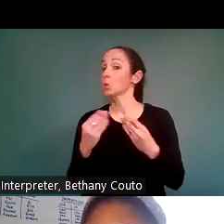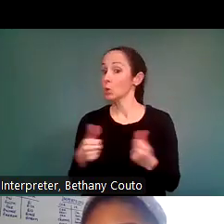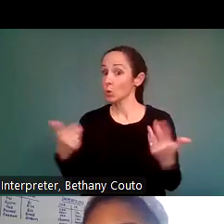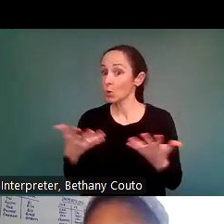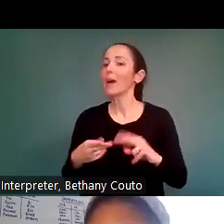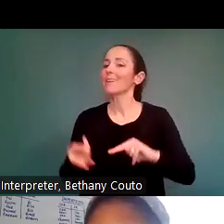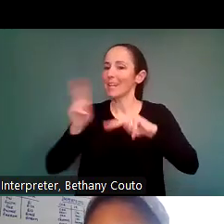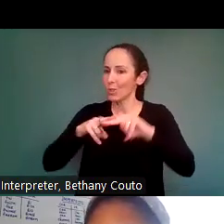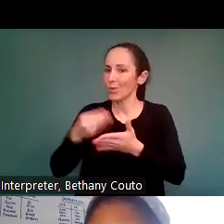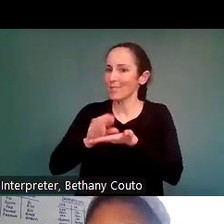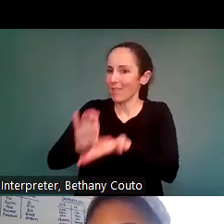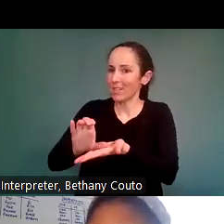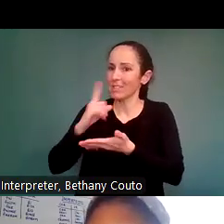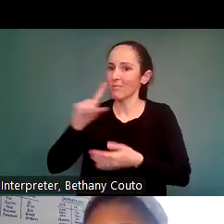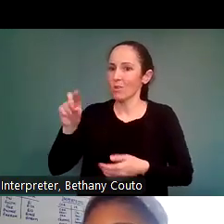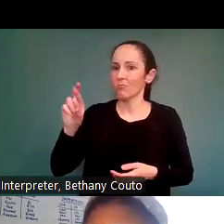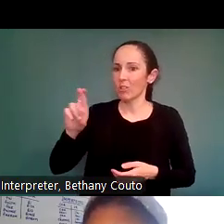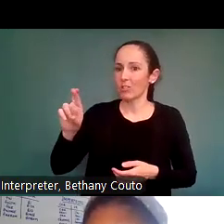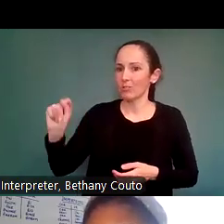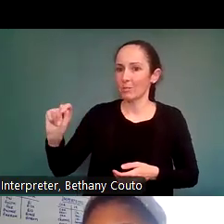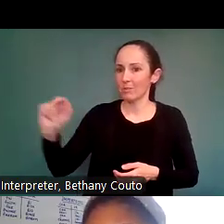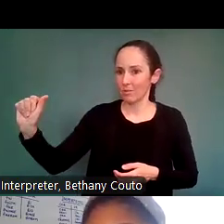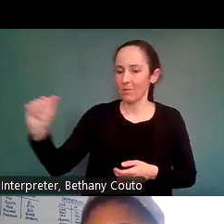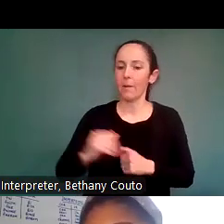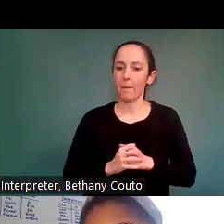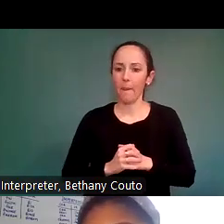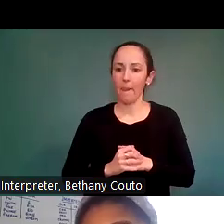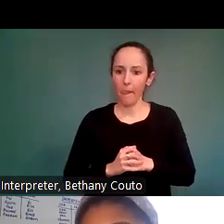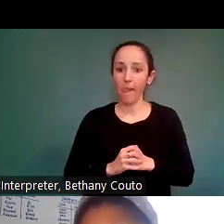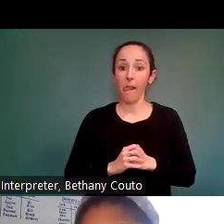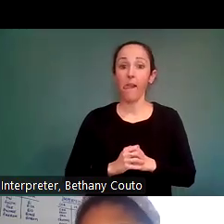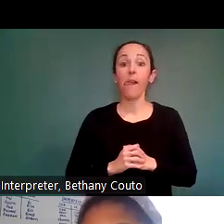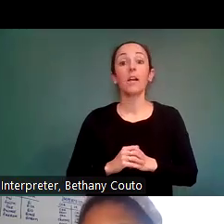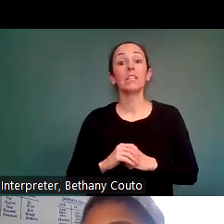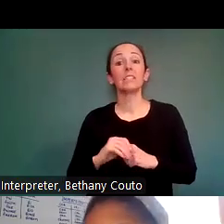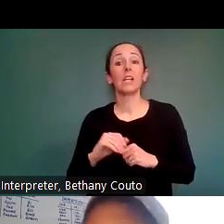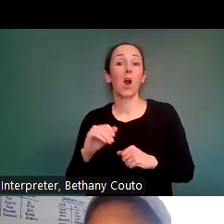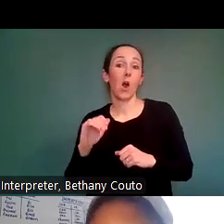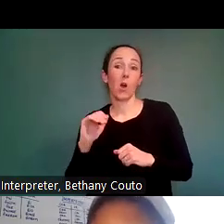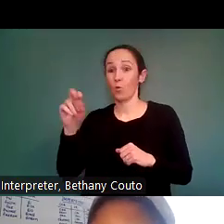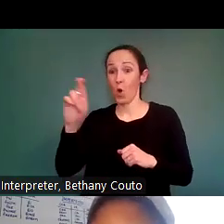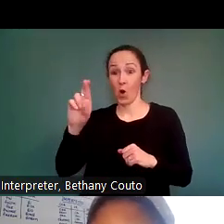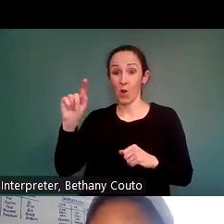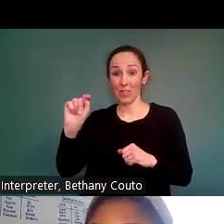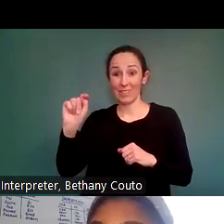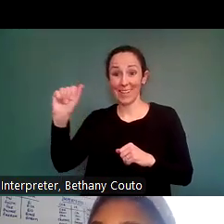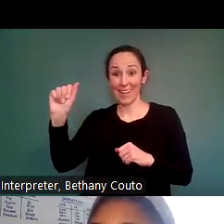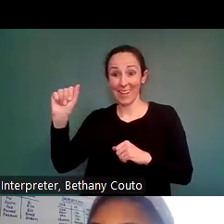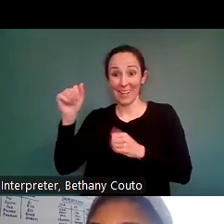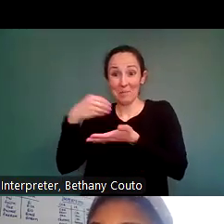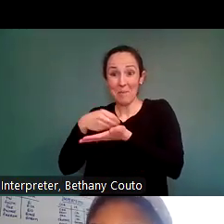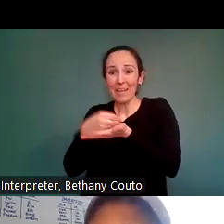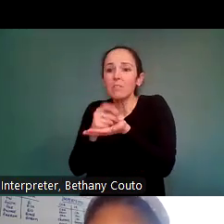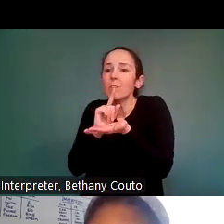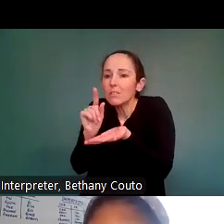by really honing in on just how little of our state transit operating dollars were going towards regional transit, and